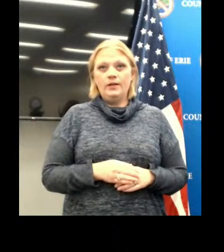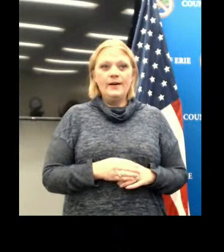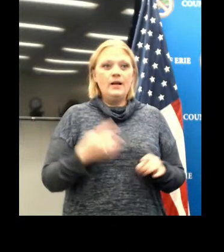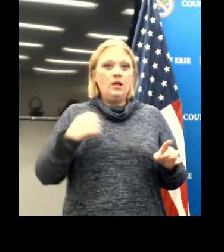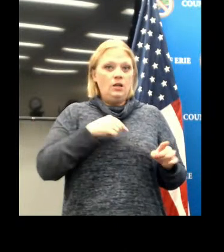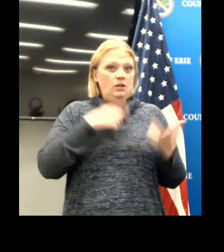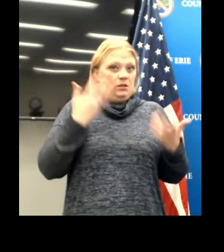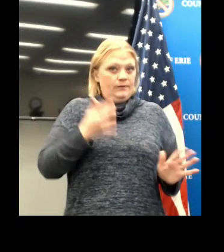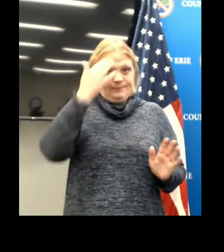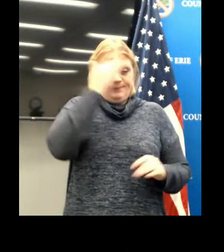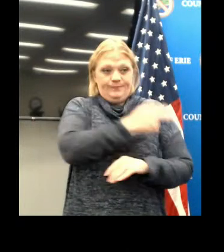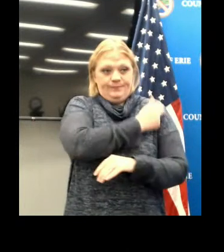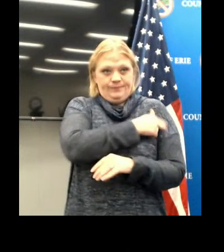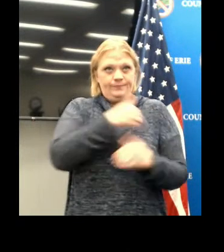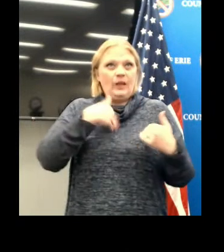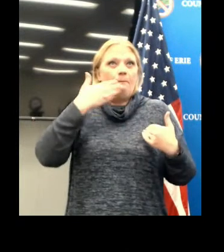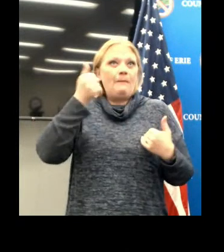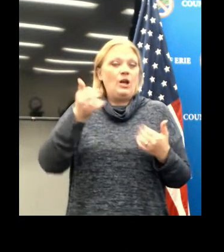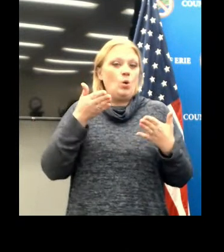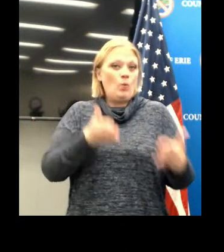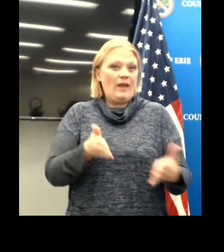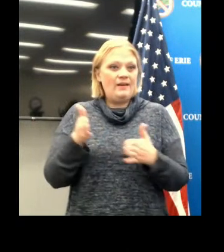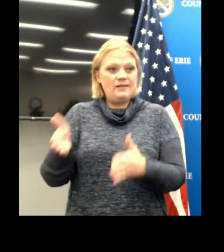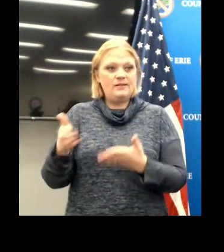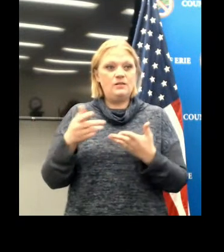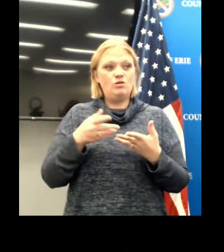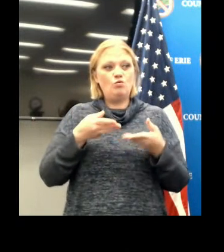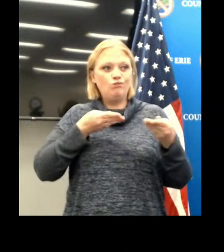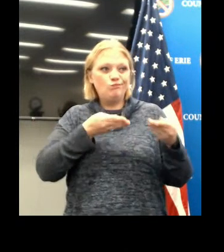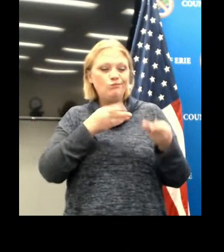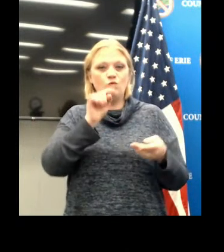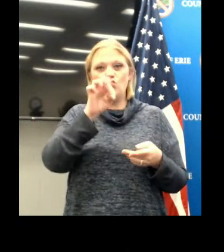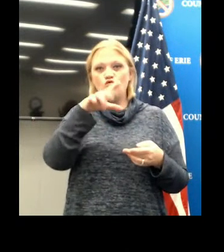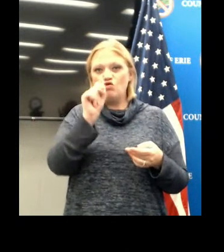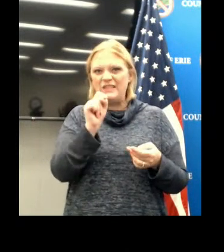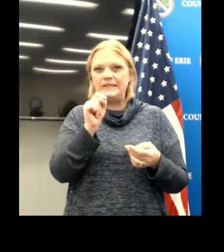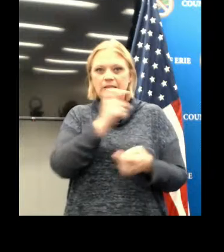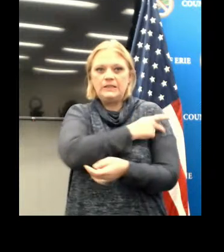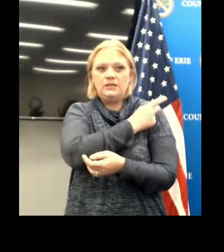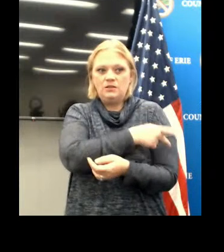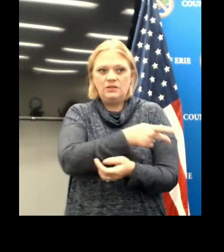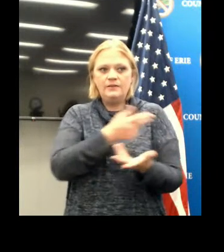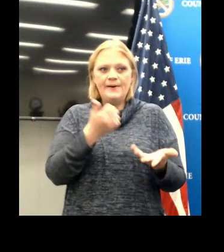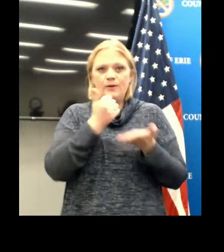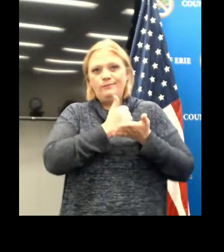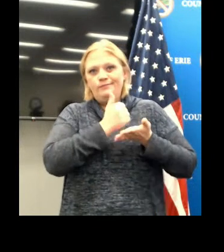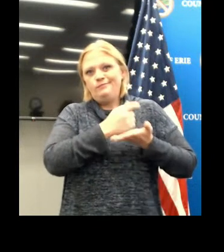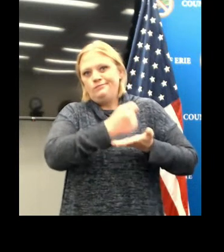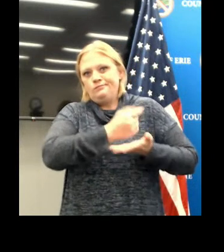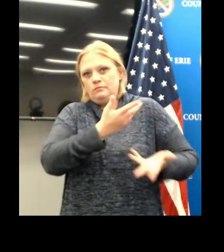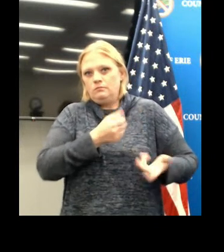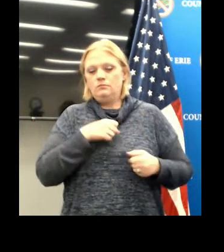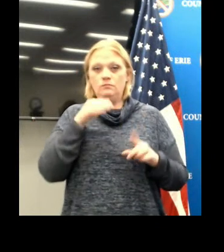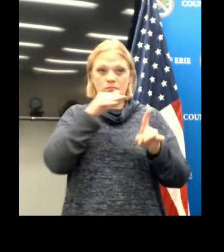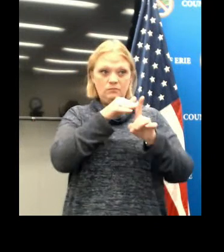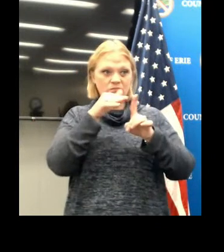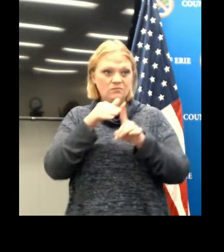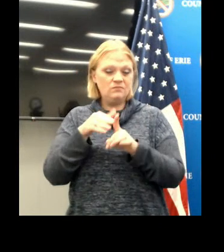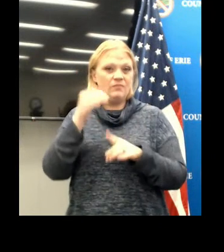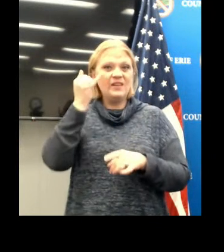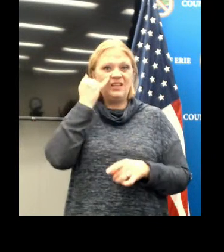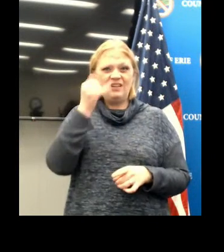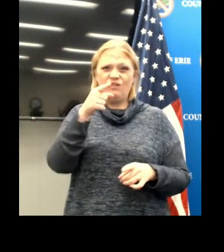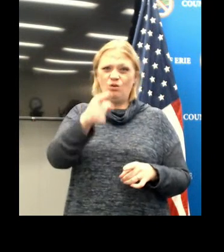do know the hospitals have better ways of treating COVID-19 patients. And one of the things that we're also reminding everyone is if you are